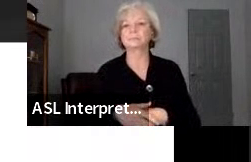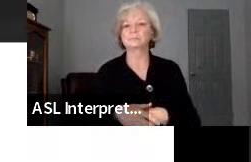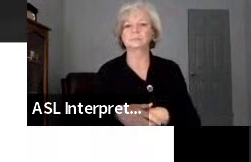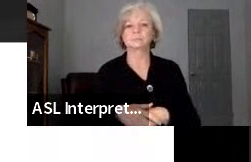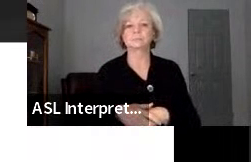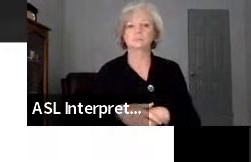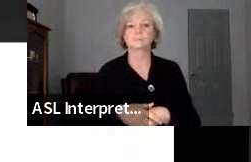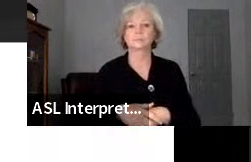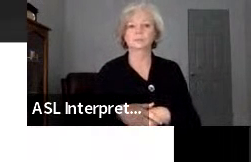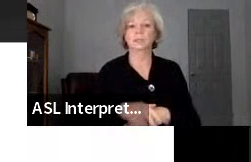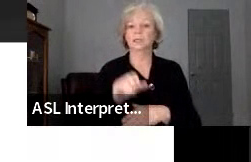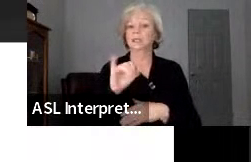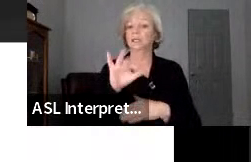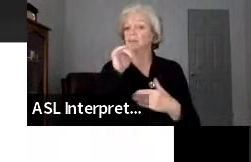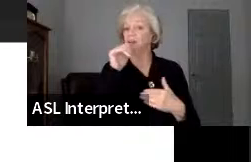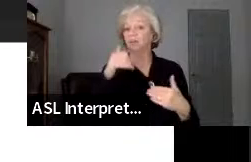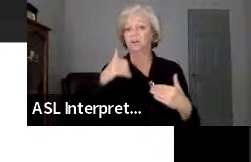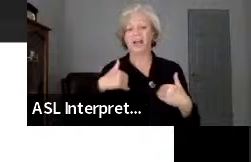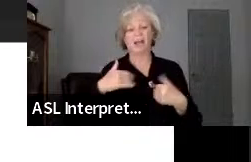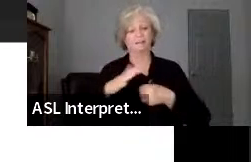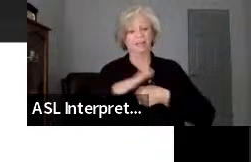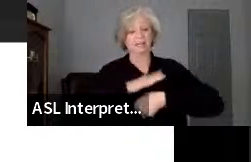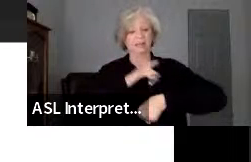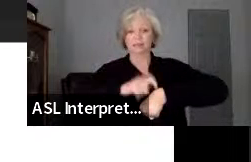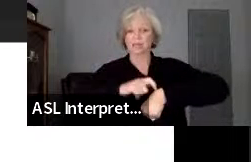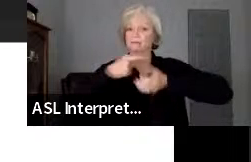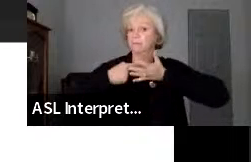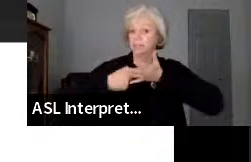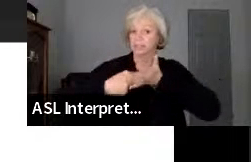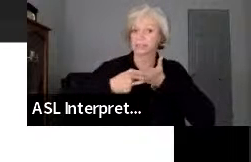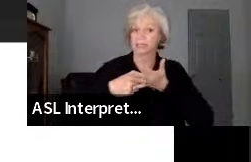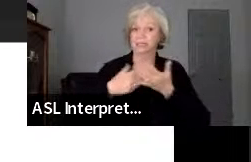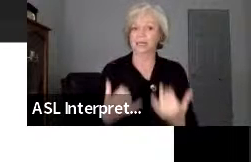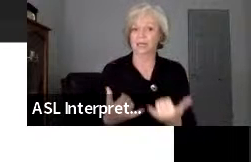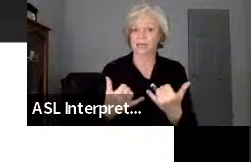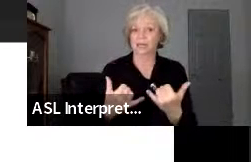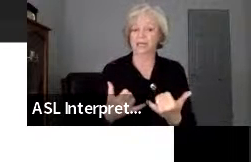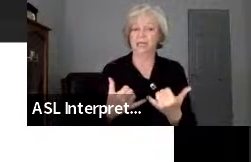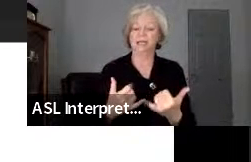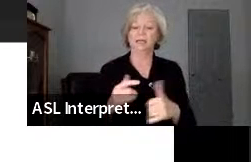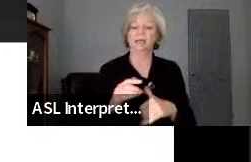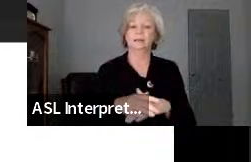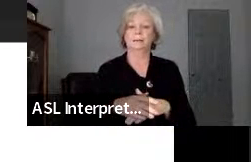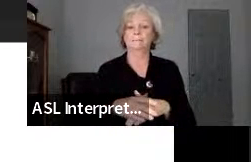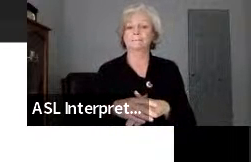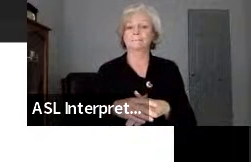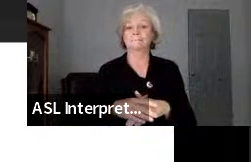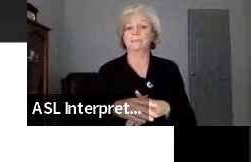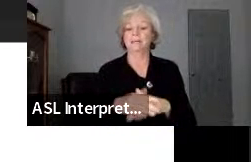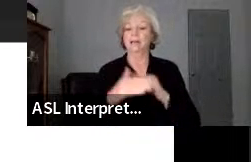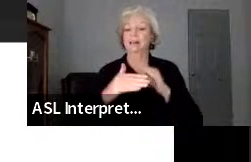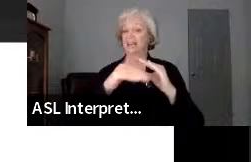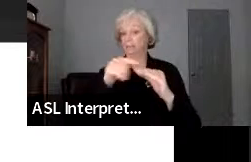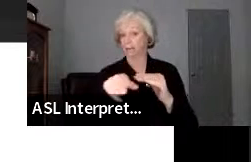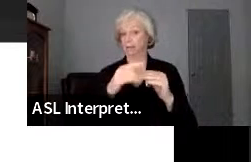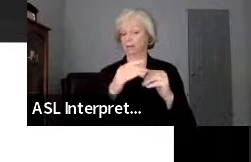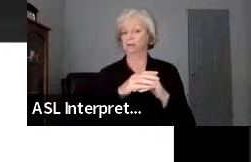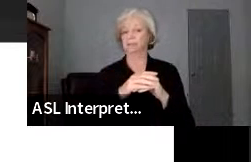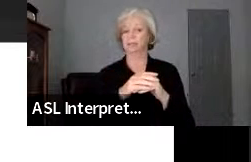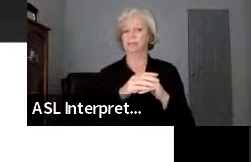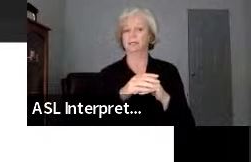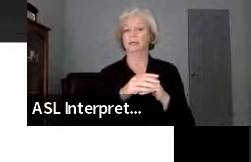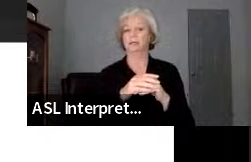And so if we don't have a lot of time for discussion today, that email address right there